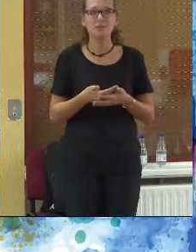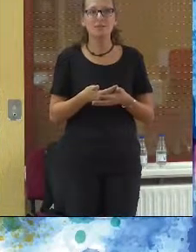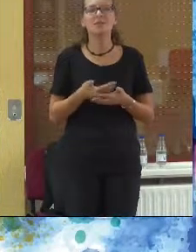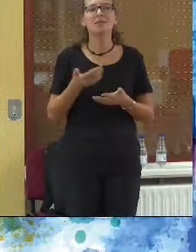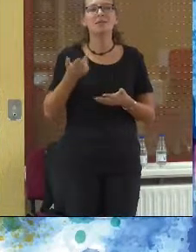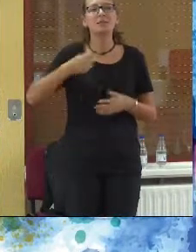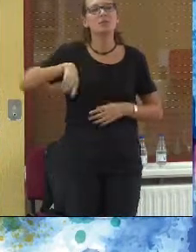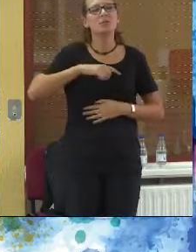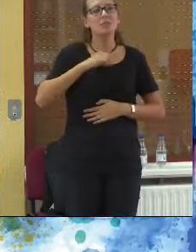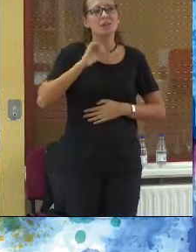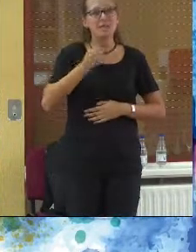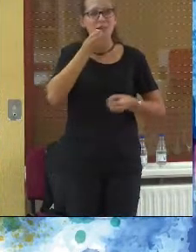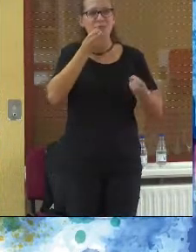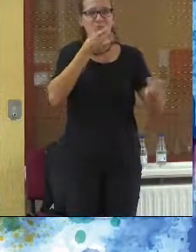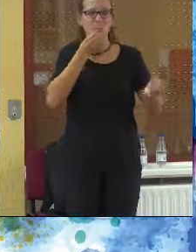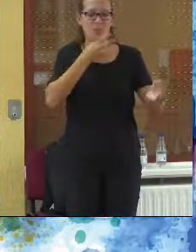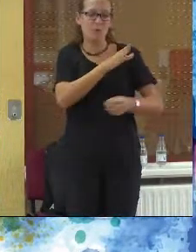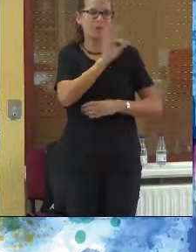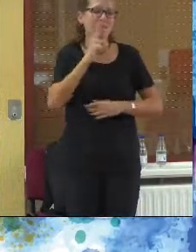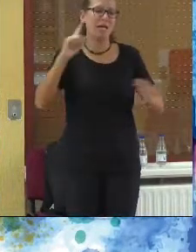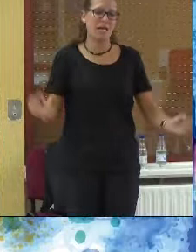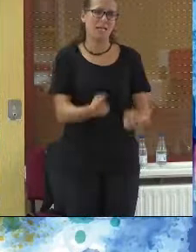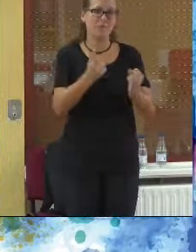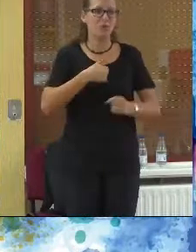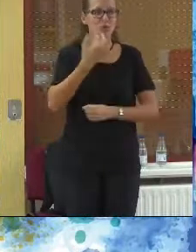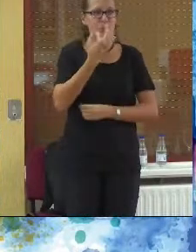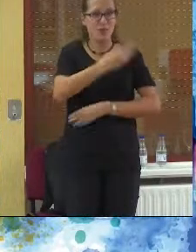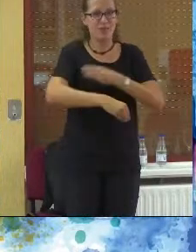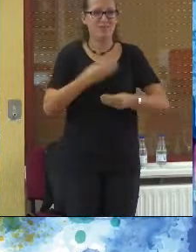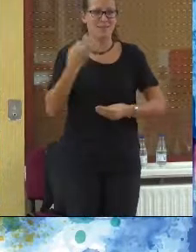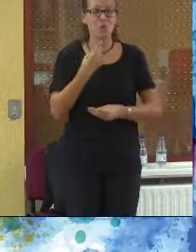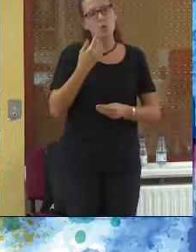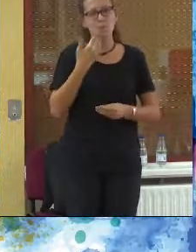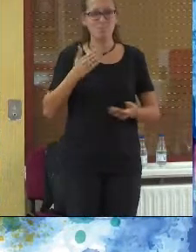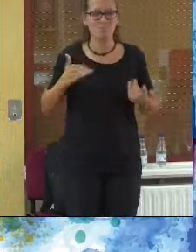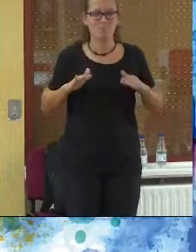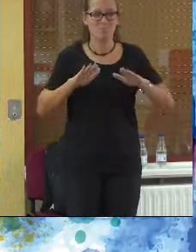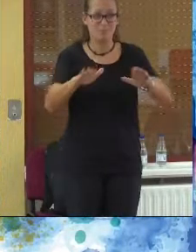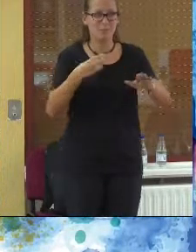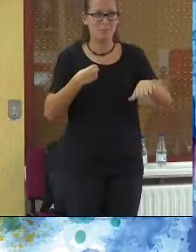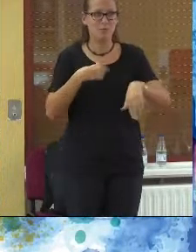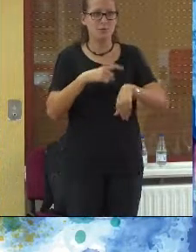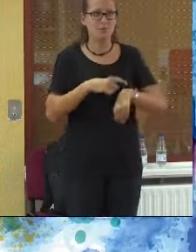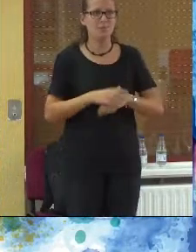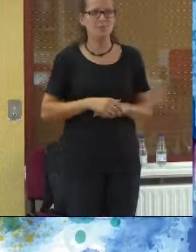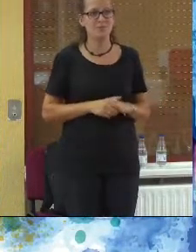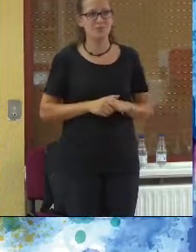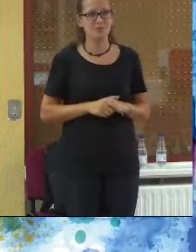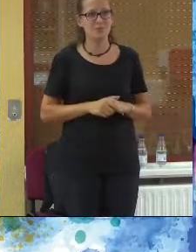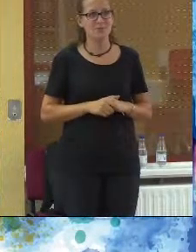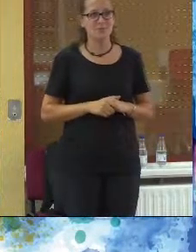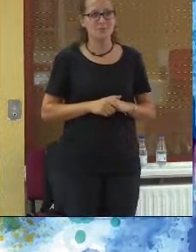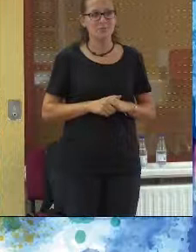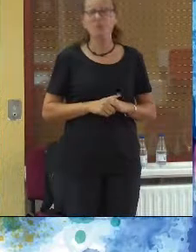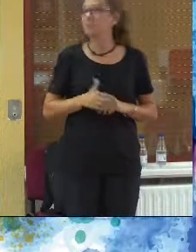that up until now, we had things in parallel. But this new step that